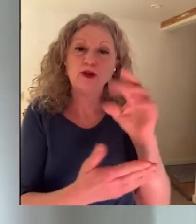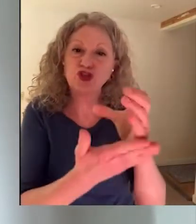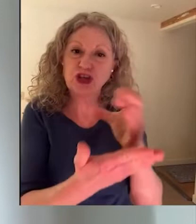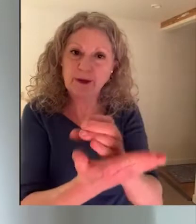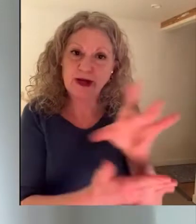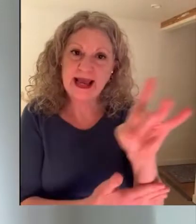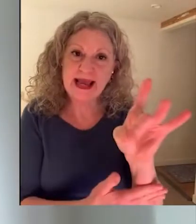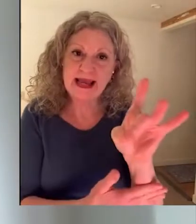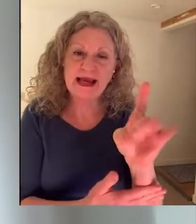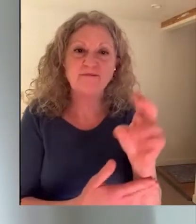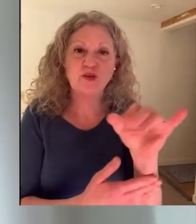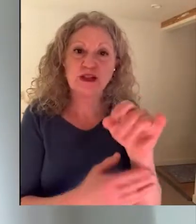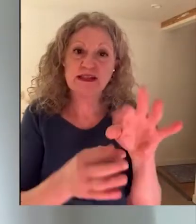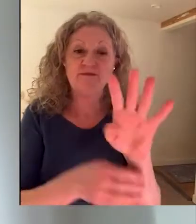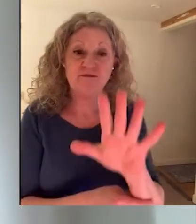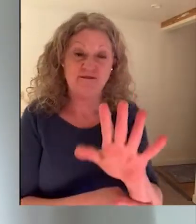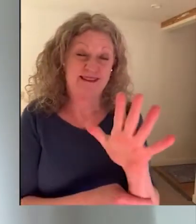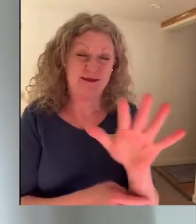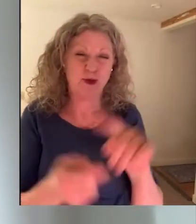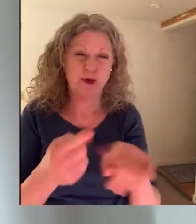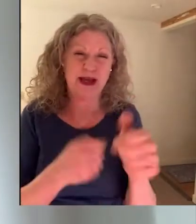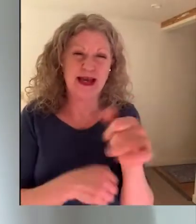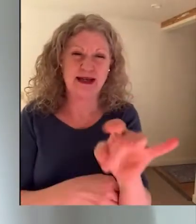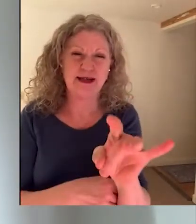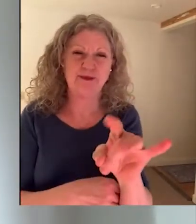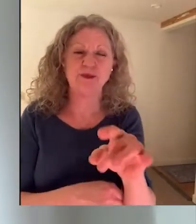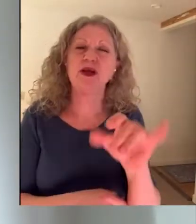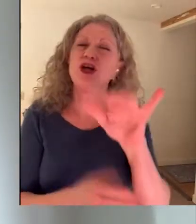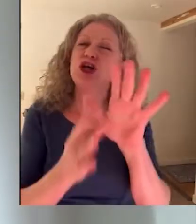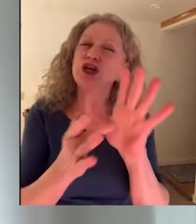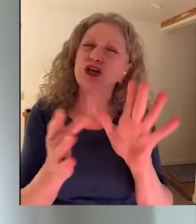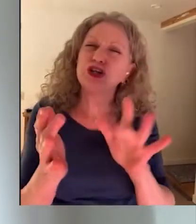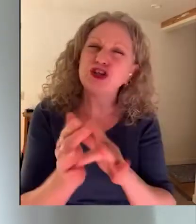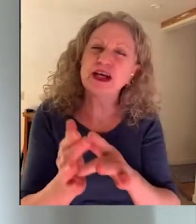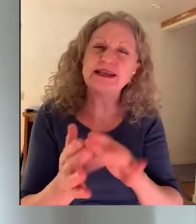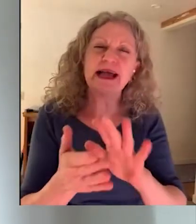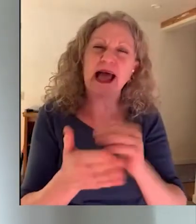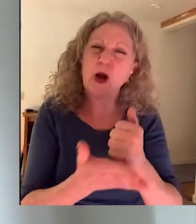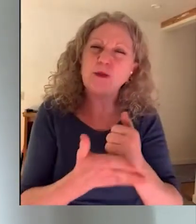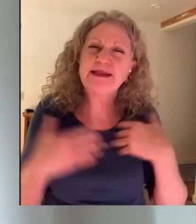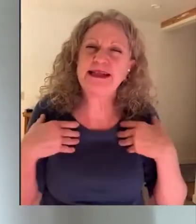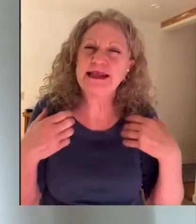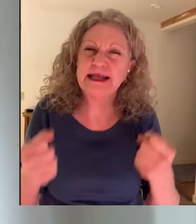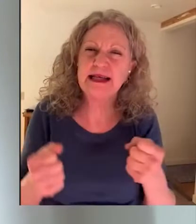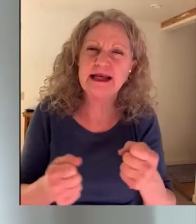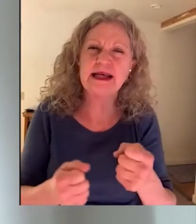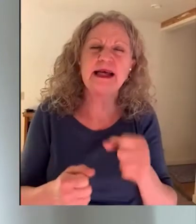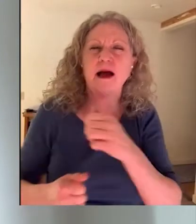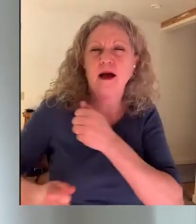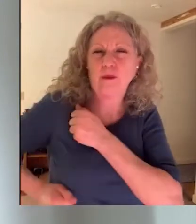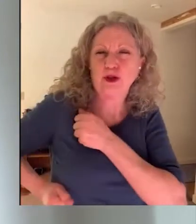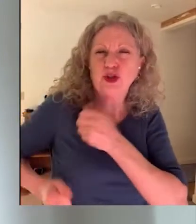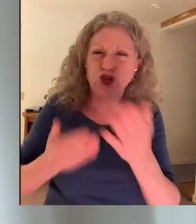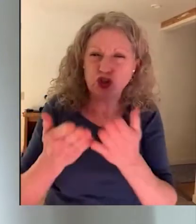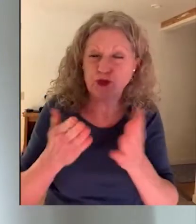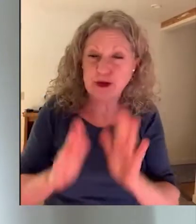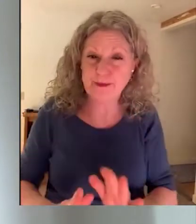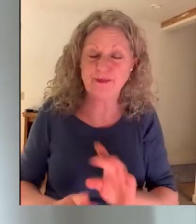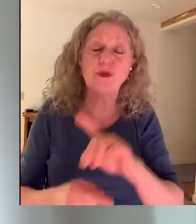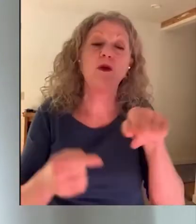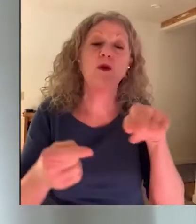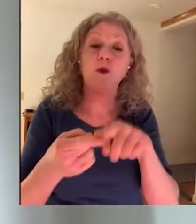through 13. Jesus heals a centurion's servant. When Jesus entered